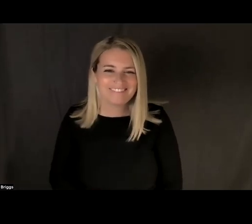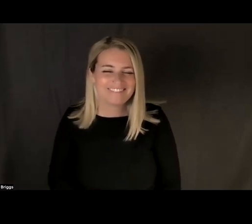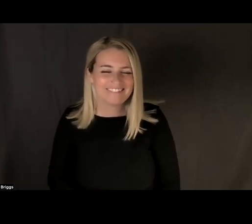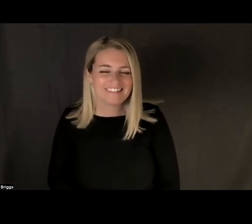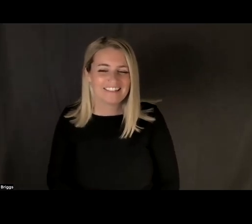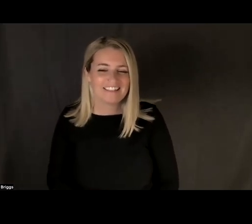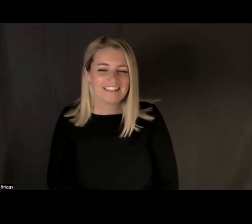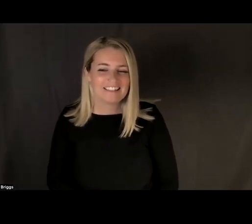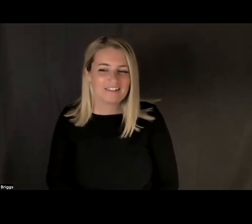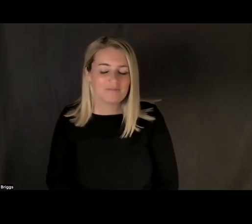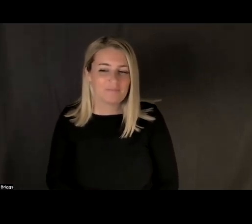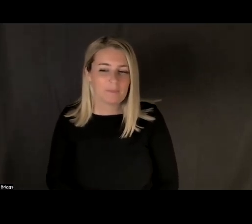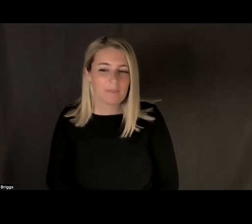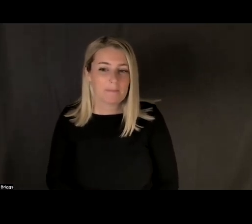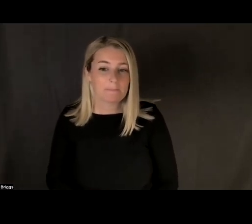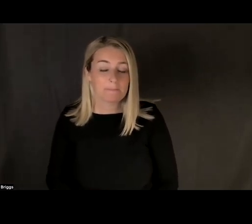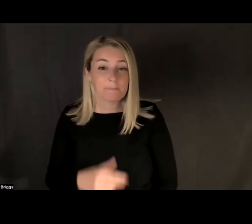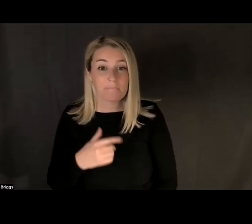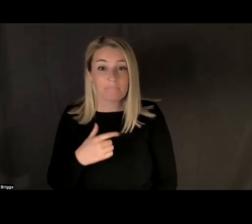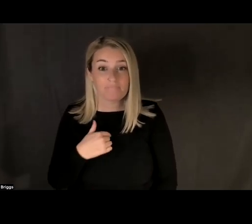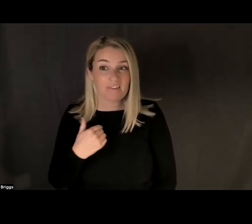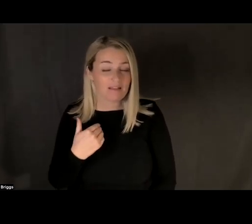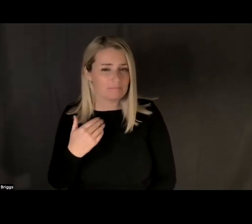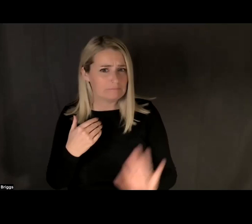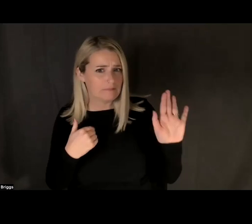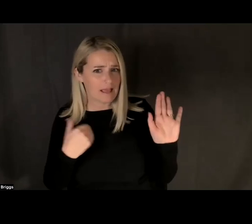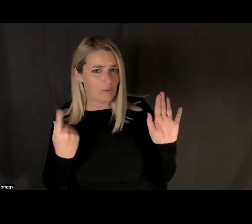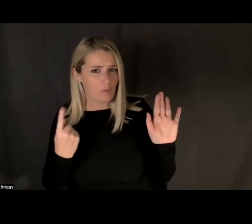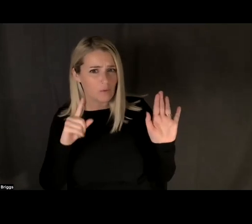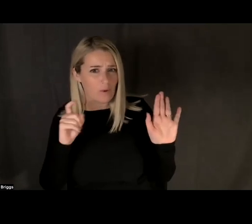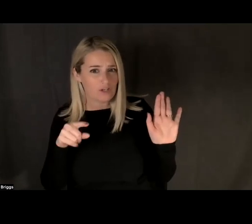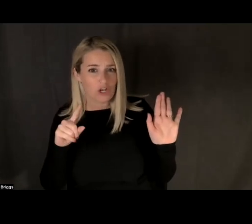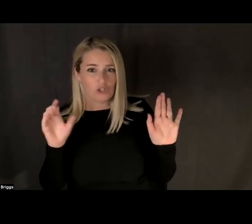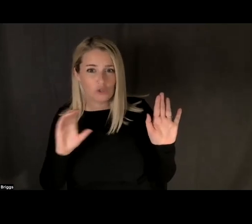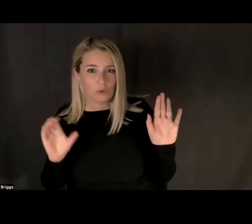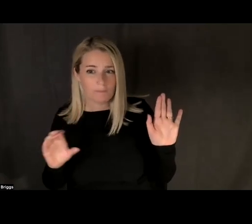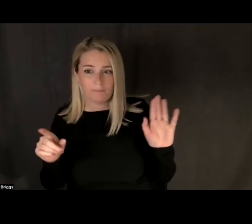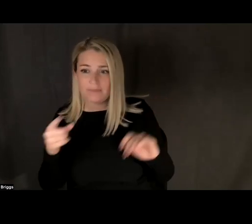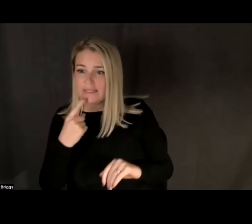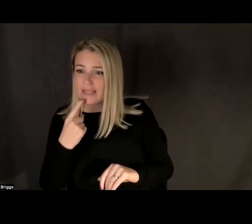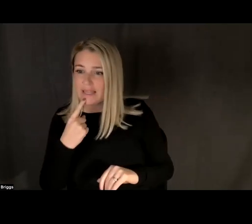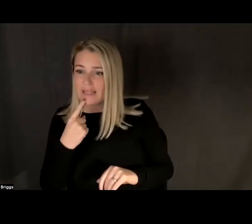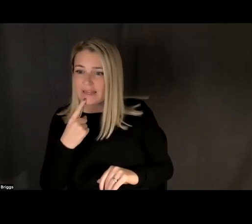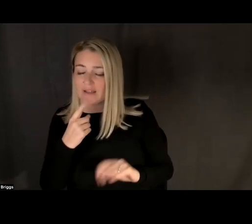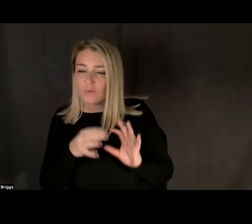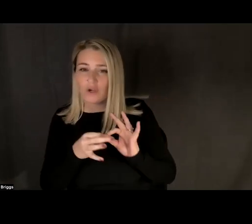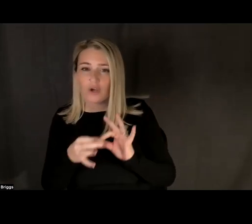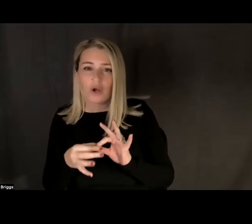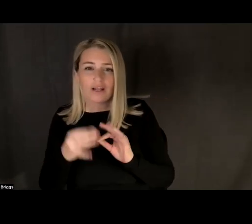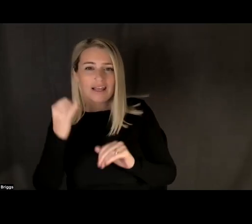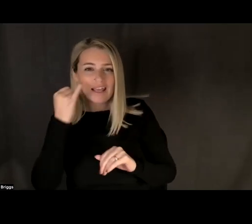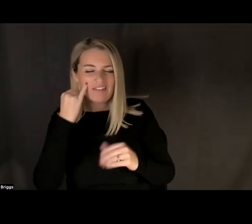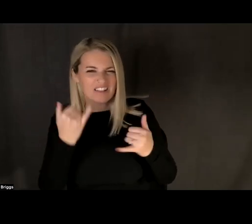So, So I just had one question on Zoom. Yeah. It was regarding if there's still